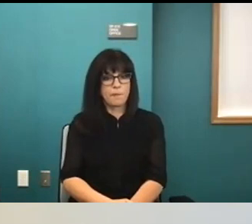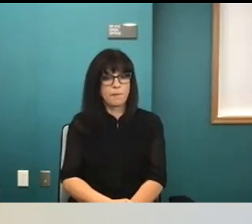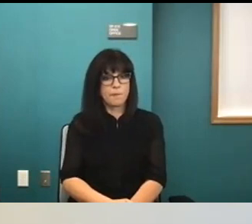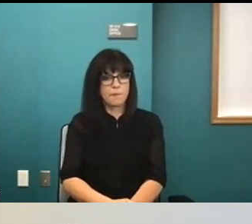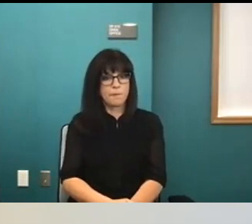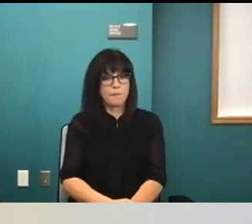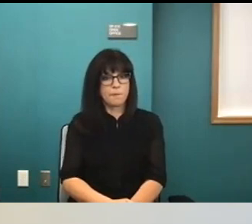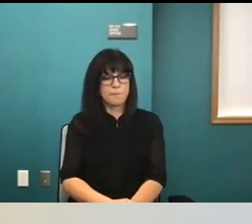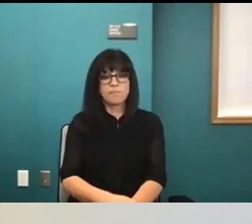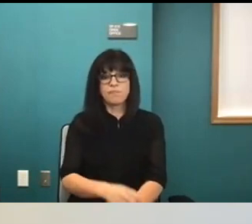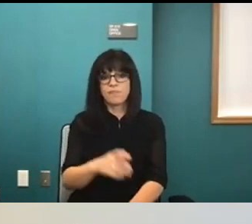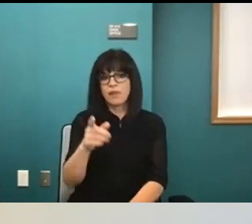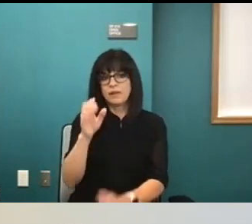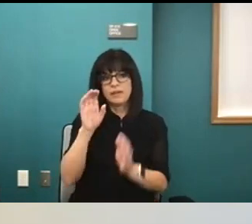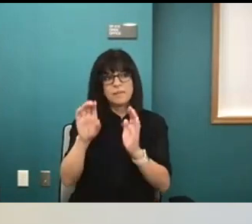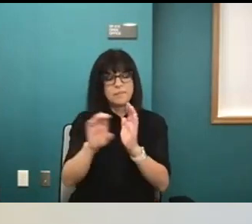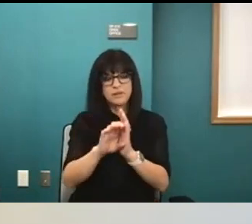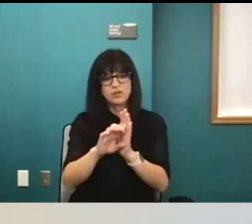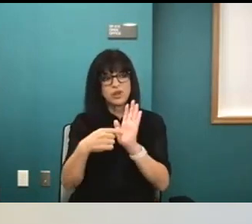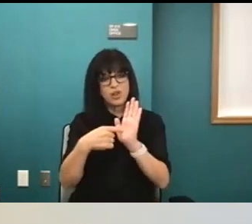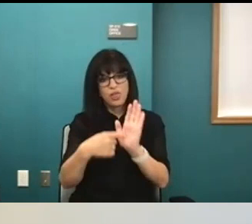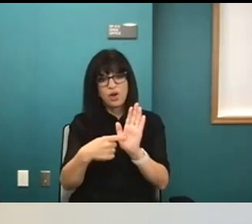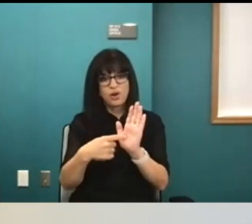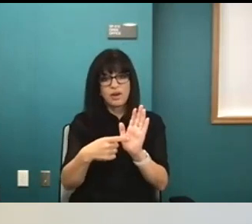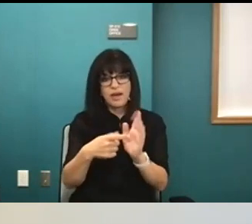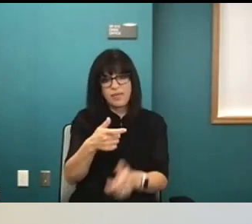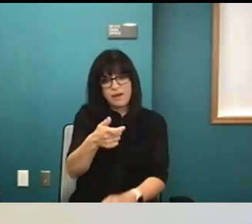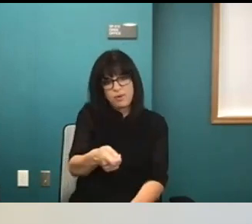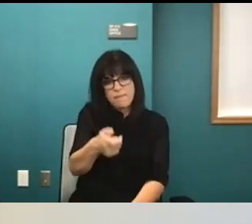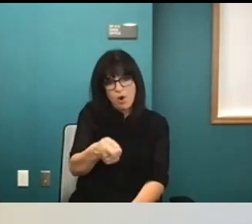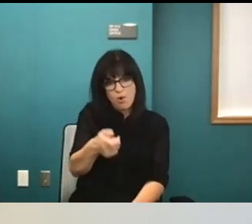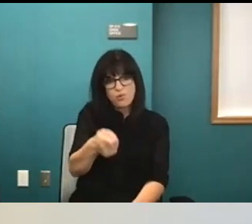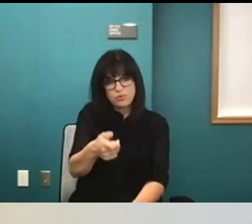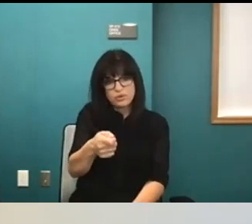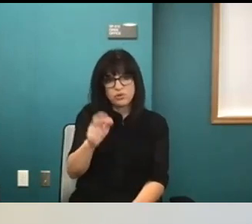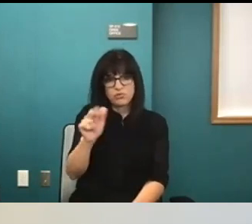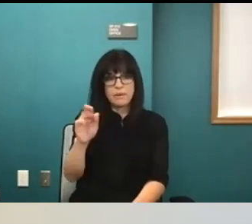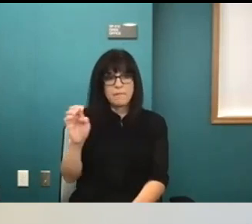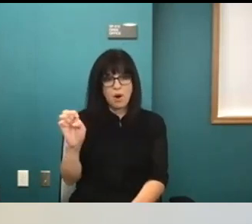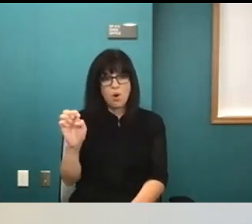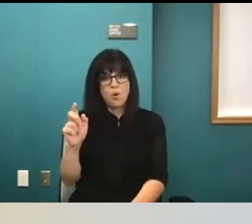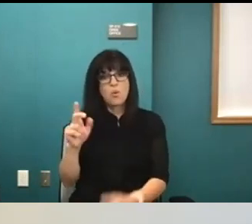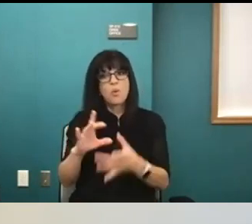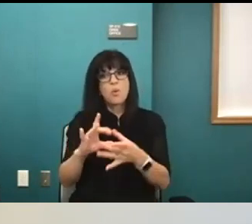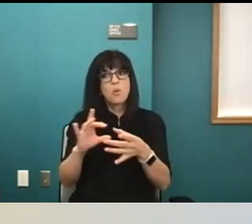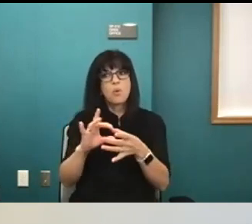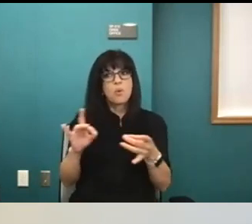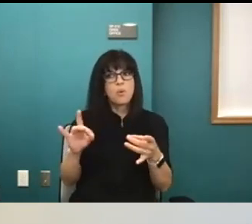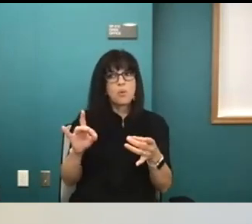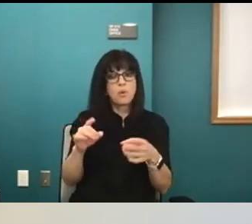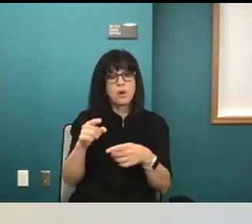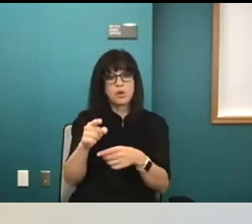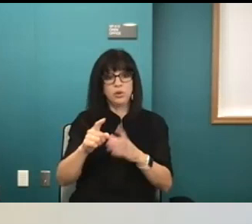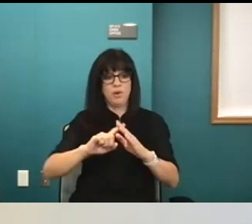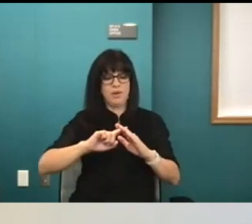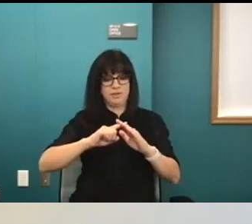So this is just kind of giving you a closer look at the Echo Fine Tuner remote. As I mentioned before, this is where you'd activate that